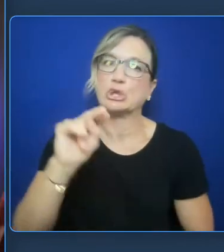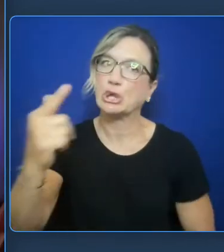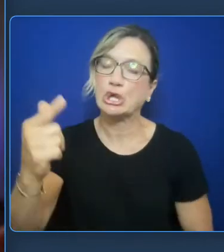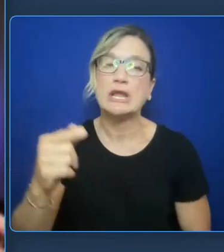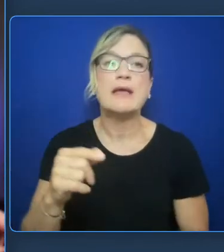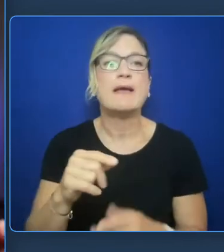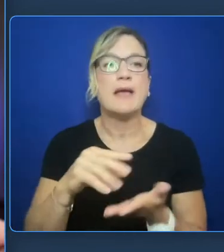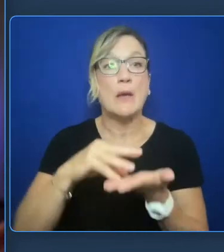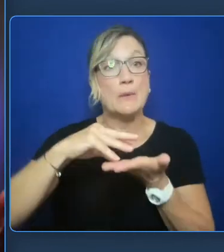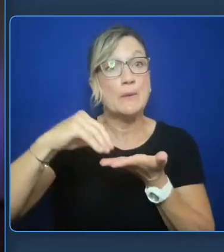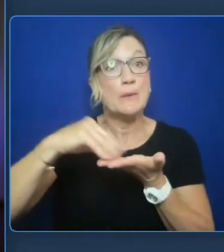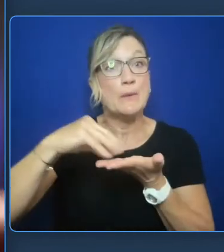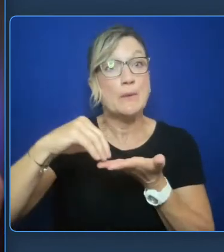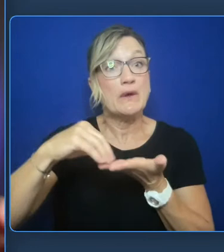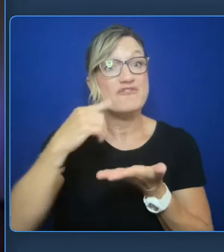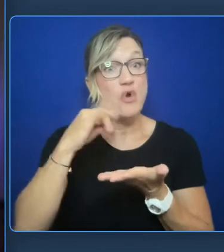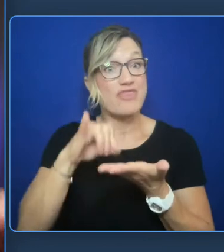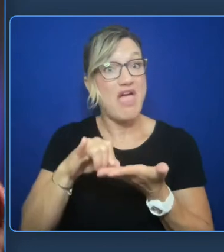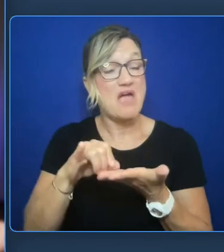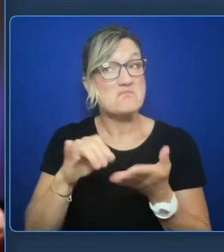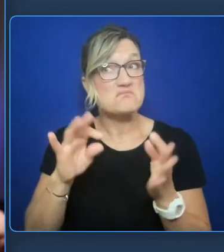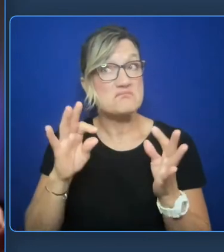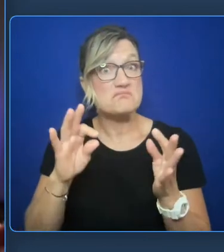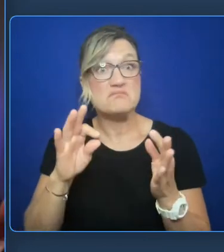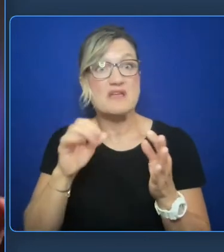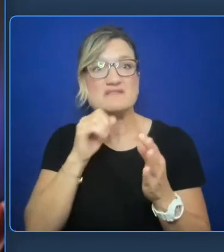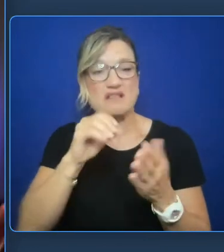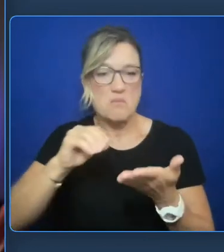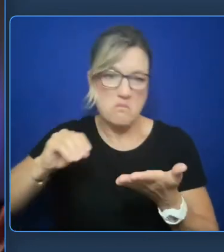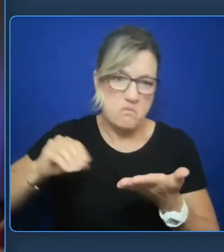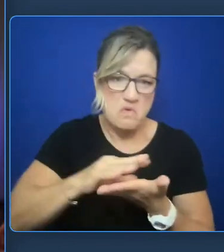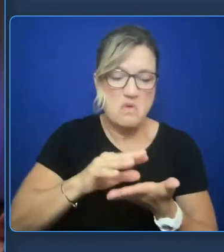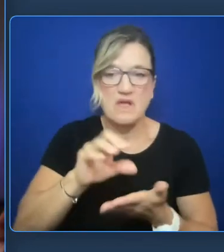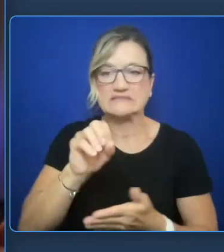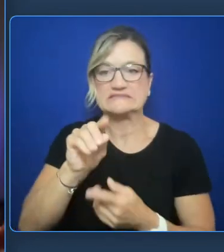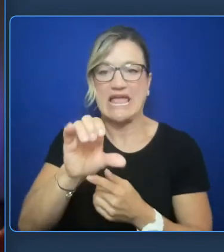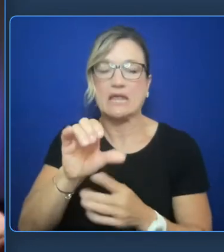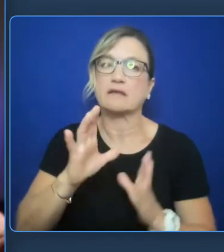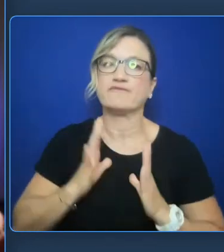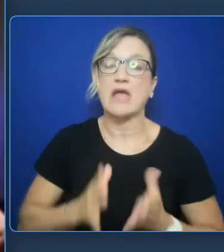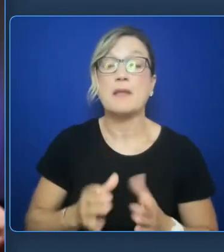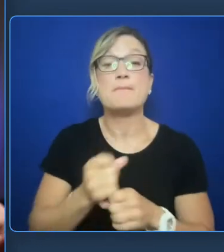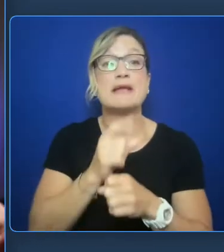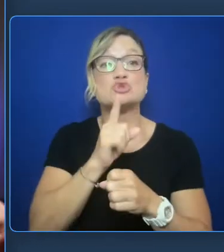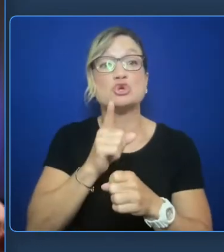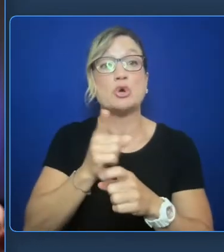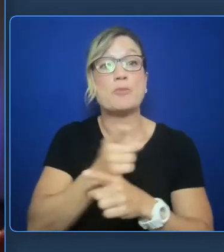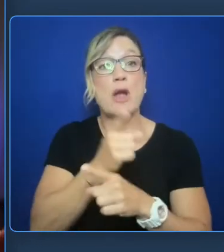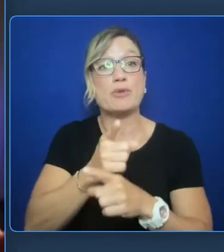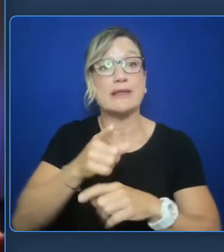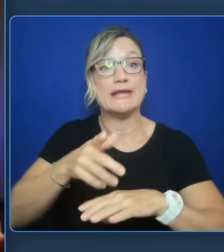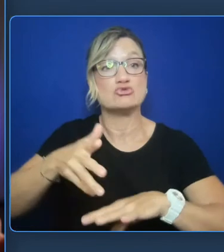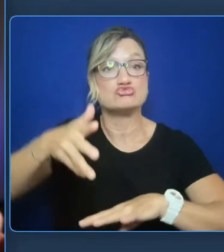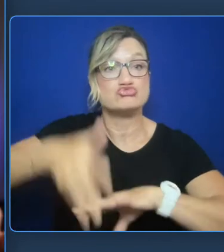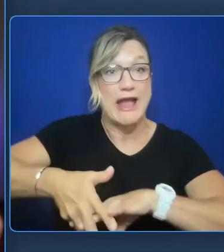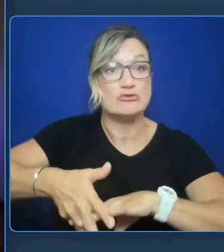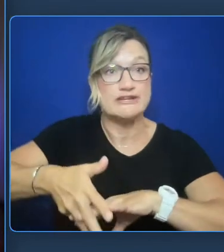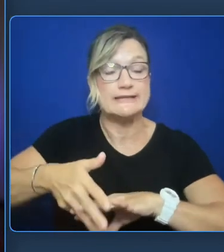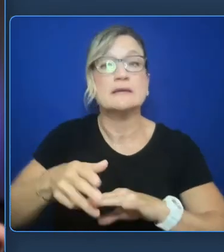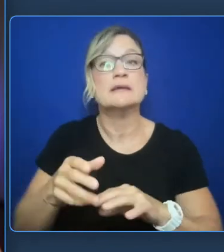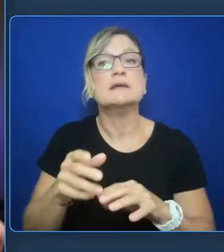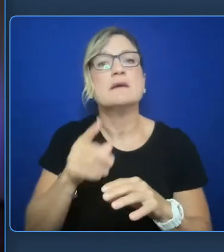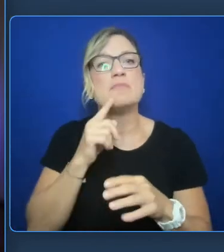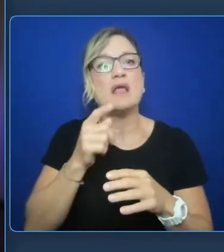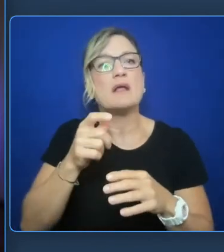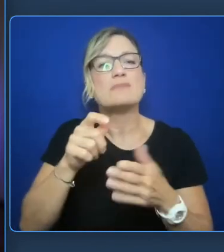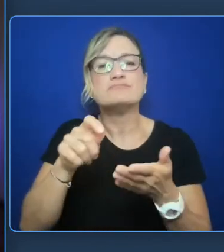vacuum cleaner that's made for this that doesn't inject any kind of static, make sure you're properly grounded. You can usually get a lot